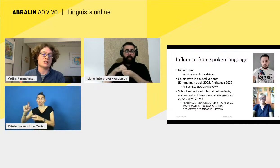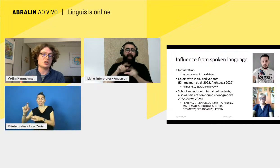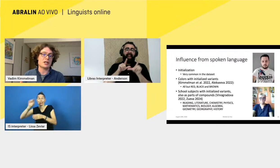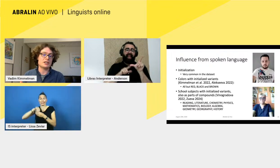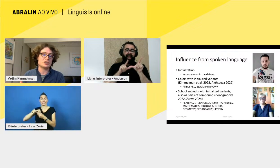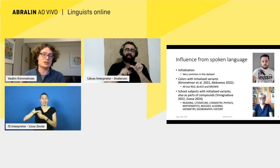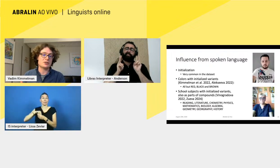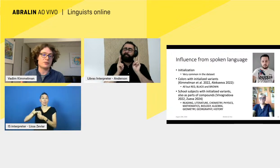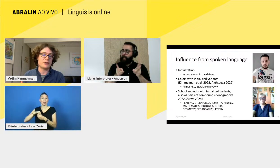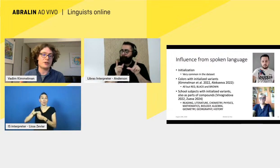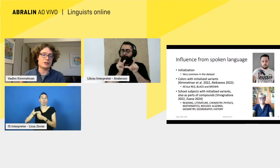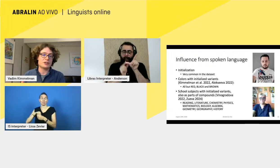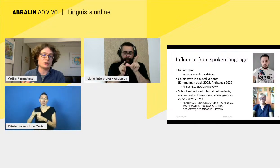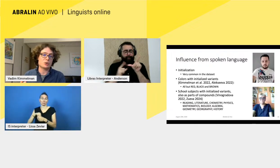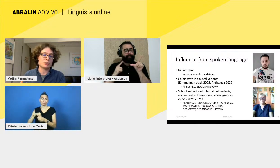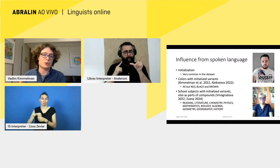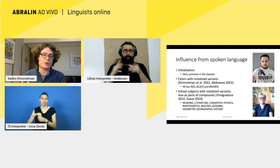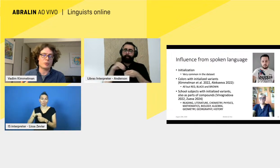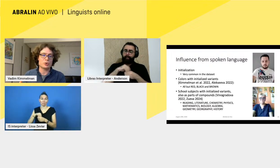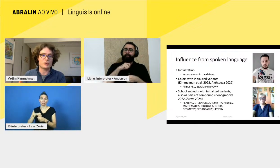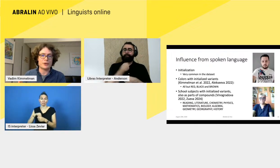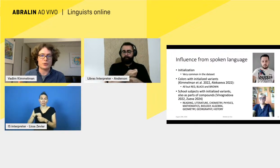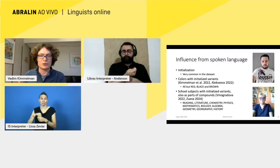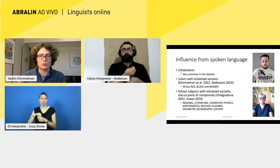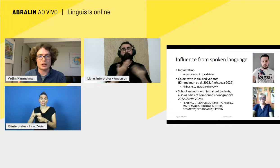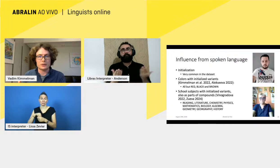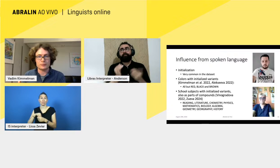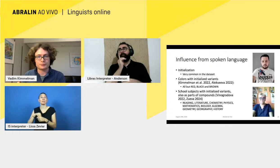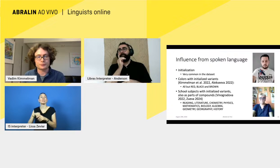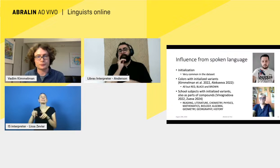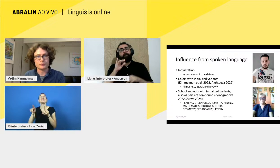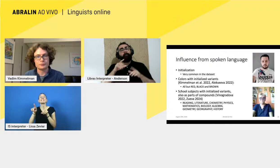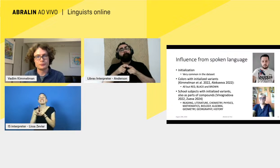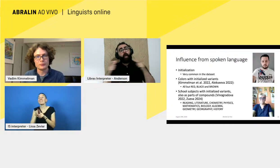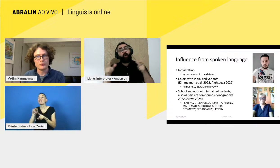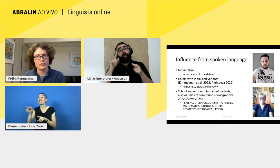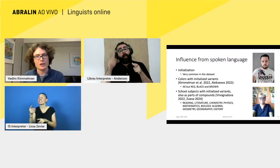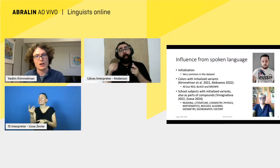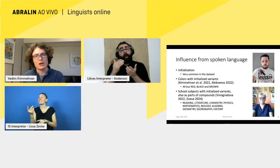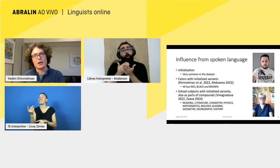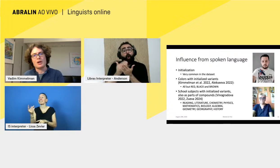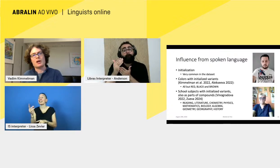the initialized variant is also the most frequent one.